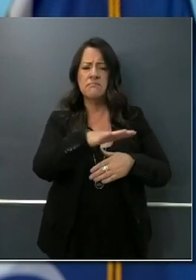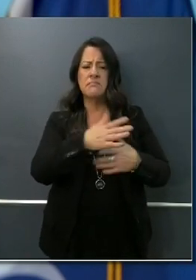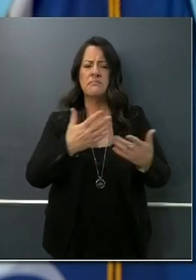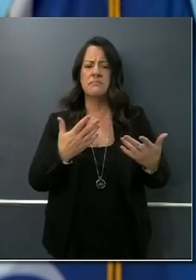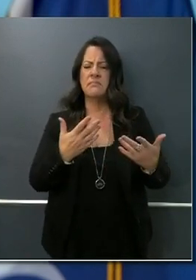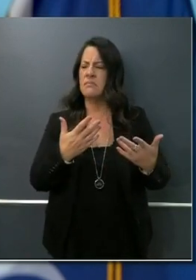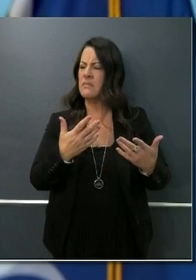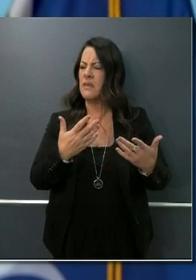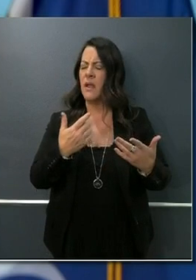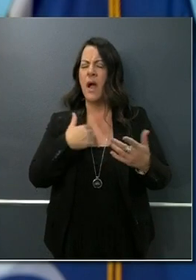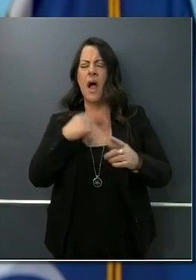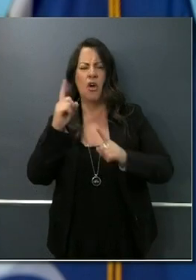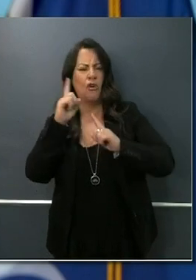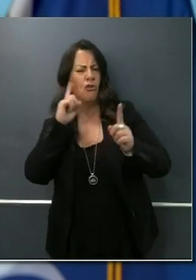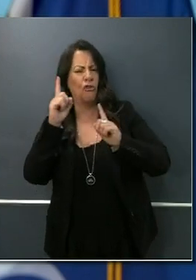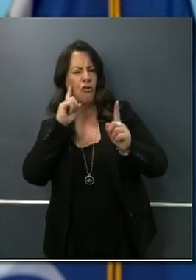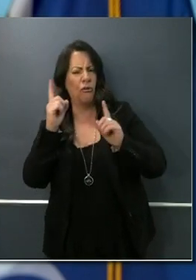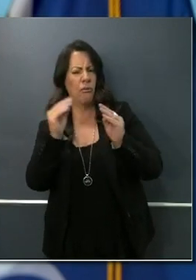hearing a lot about is